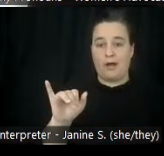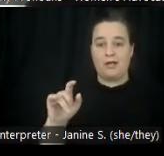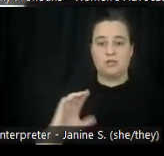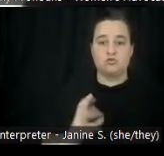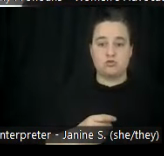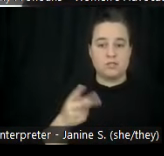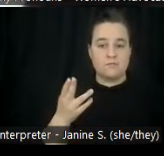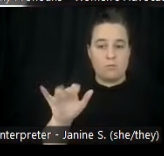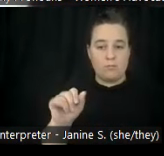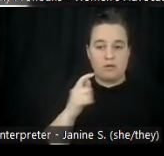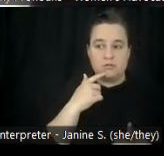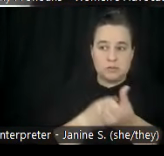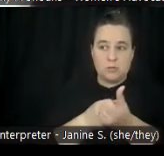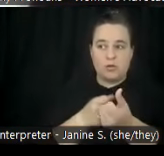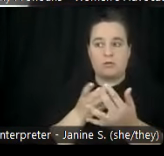work.